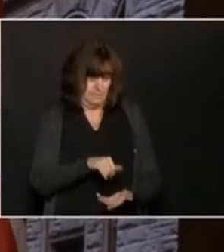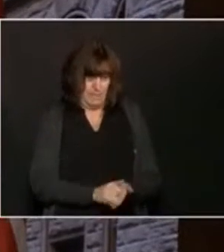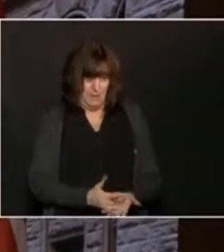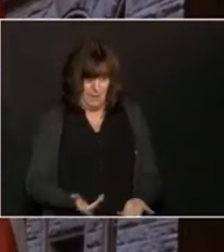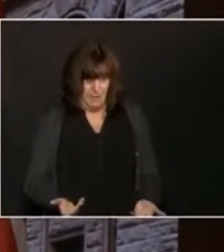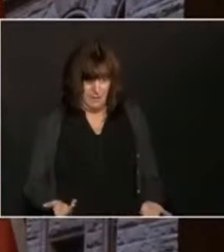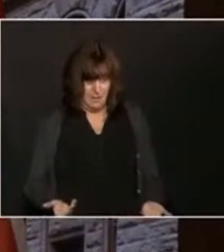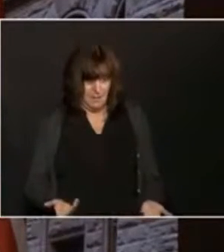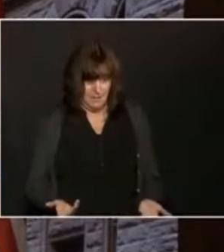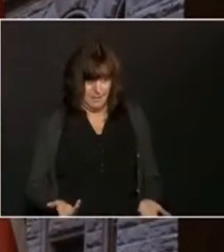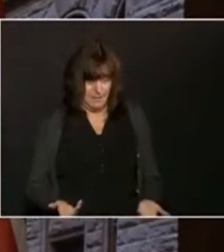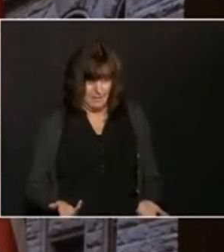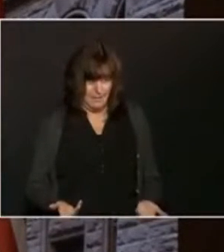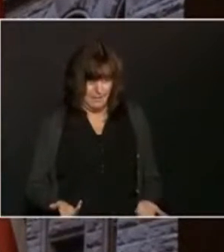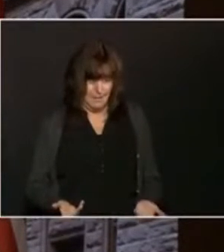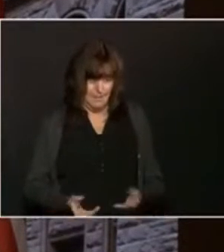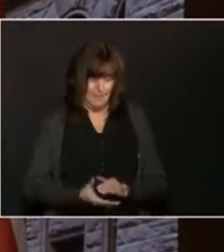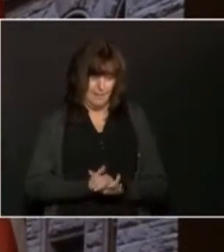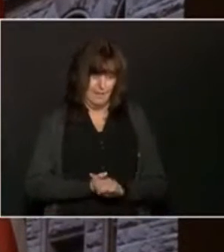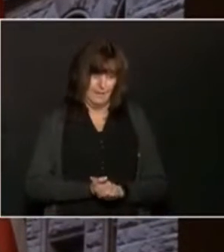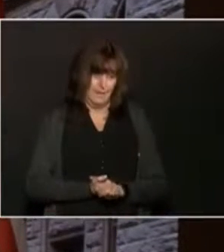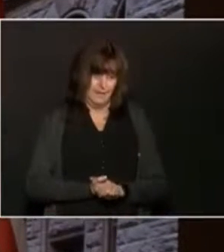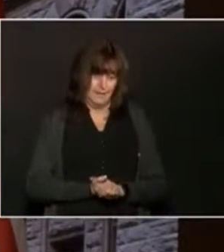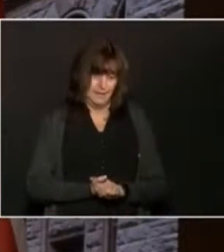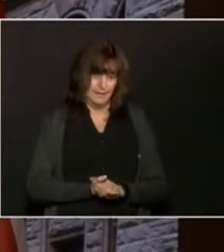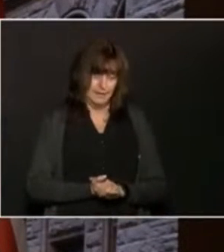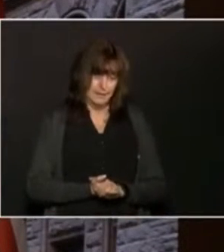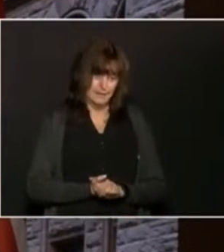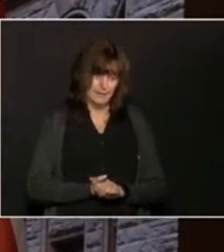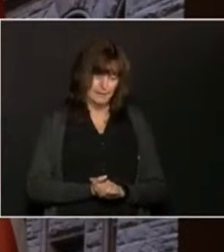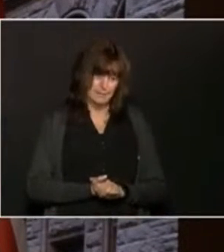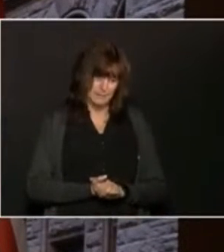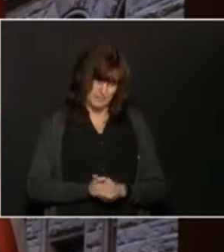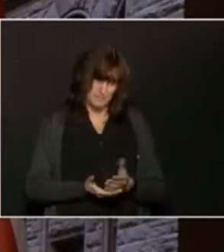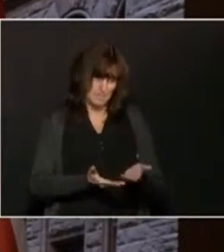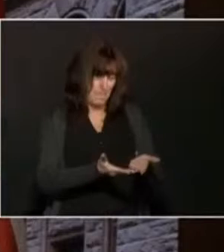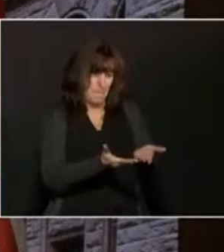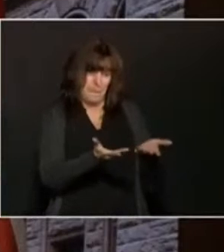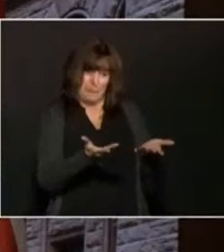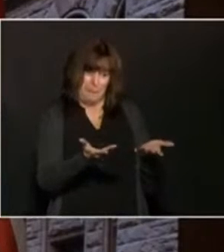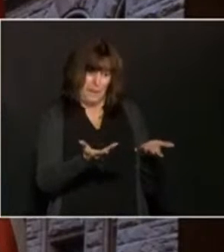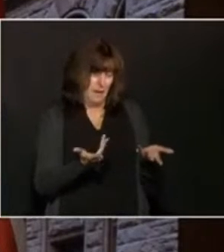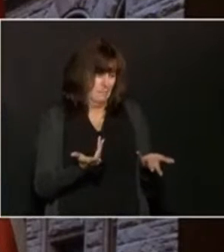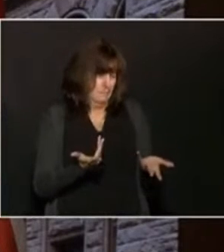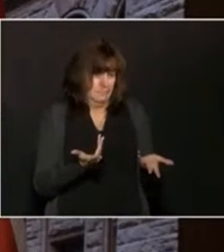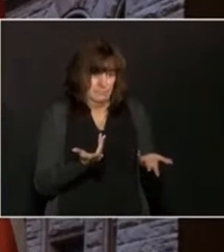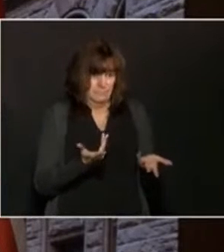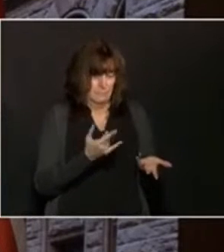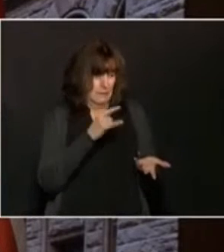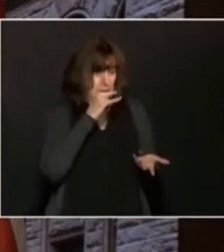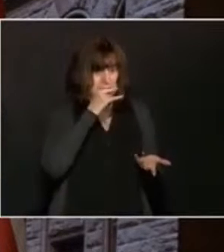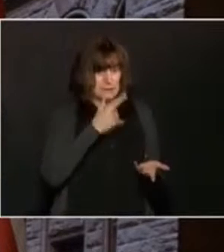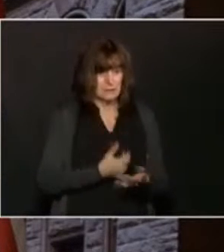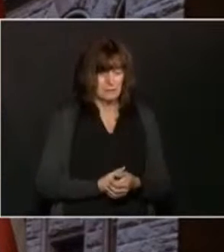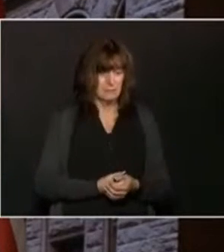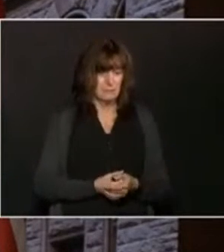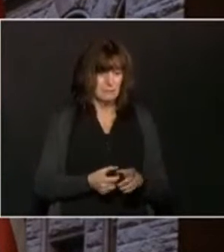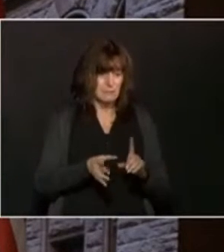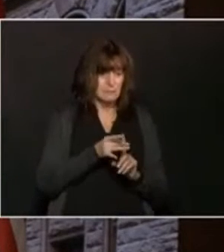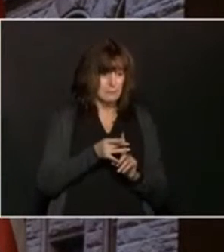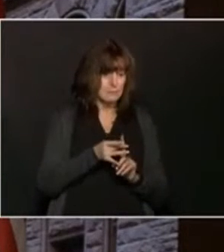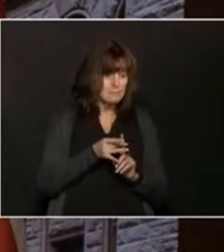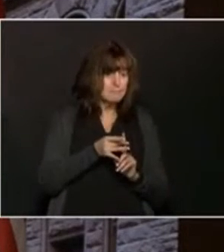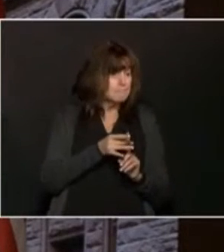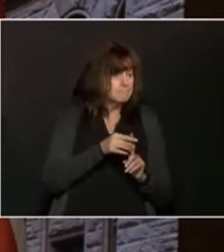these are basically kids that have either gotten it from other kids or from